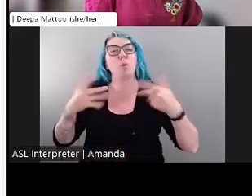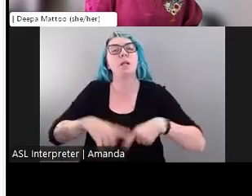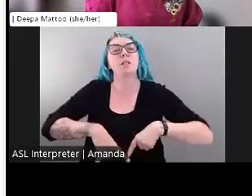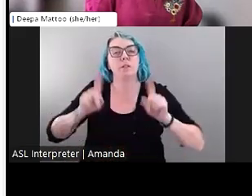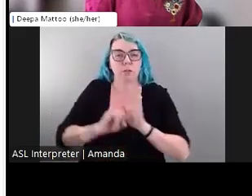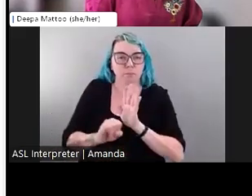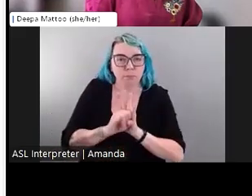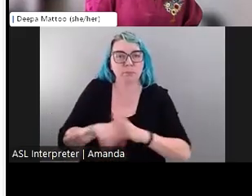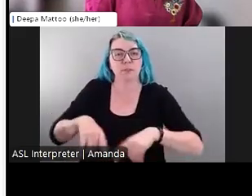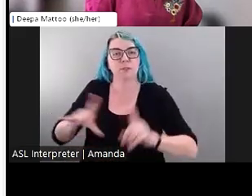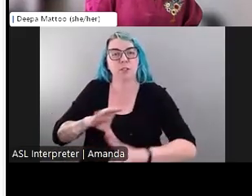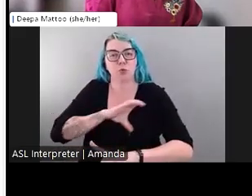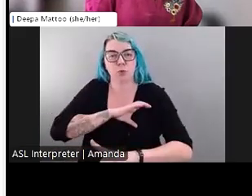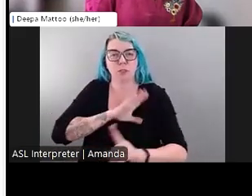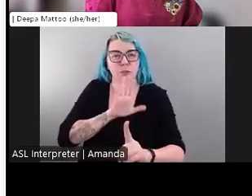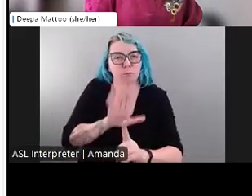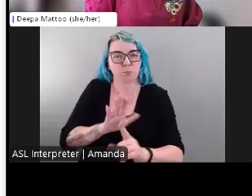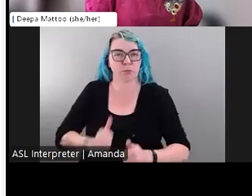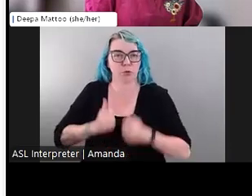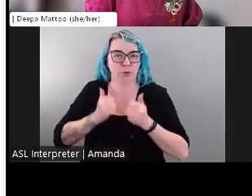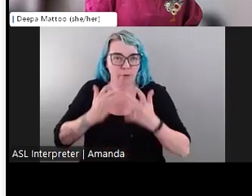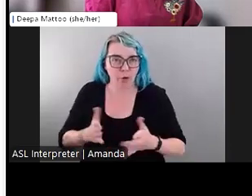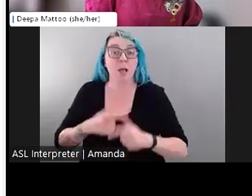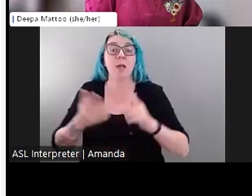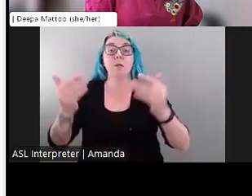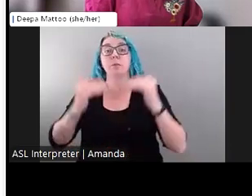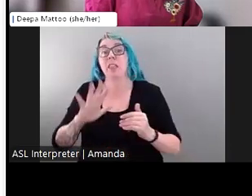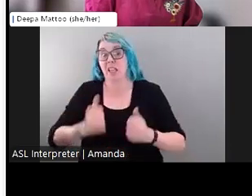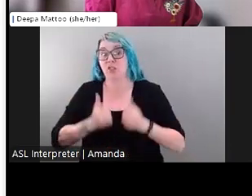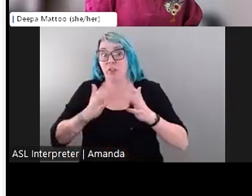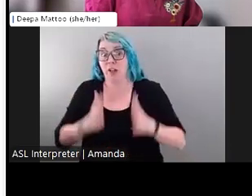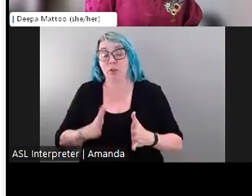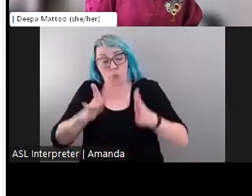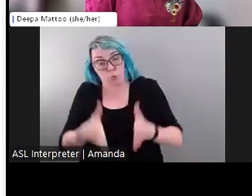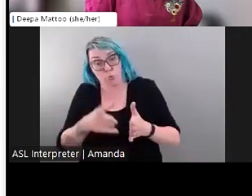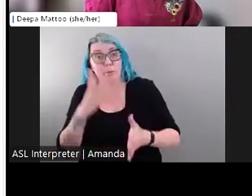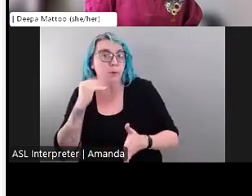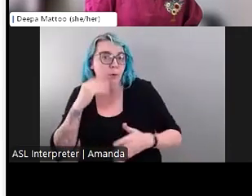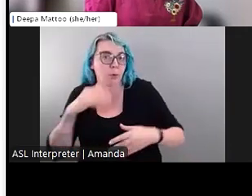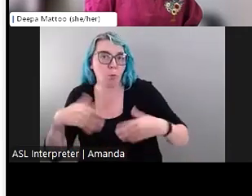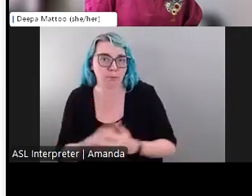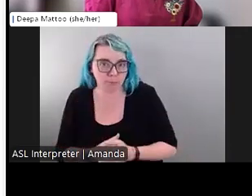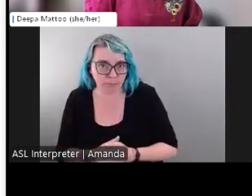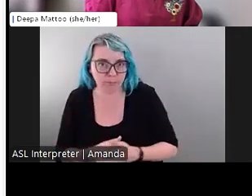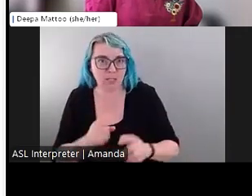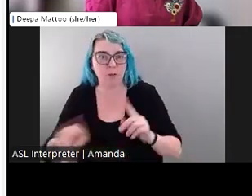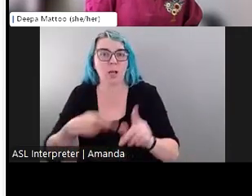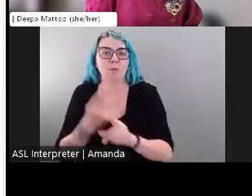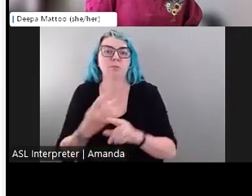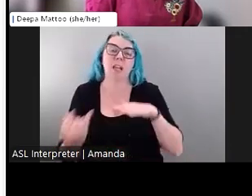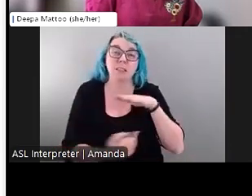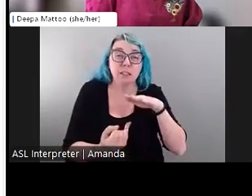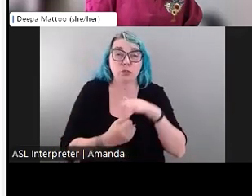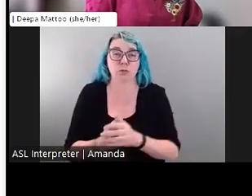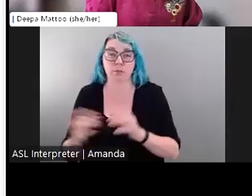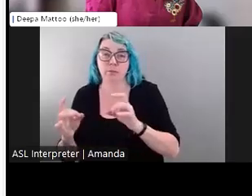is experiencing, things like physical violence, isolation, and financial abuse. The framework then acknowledges